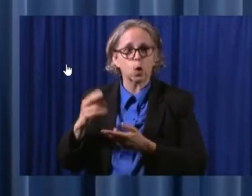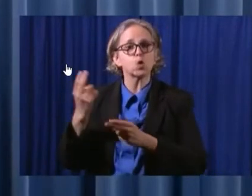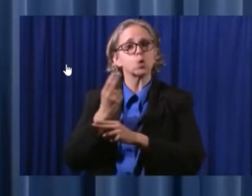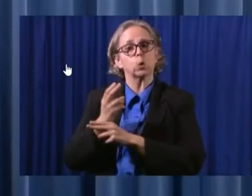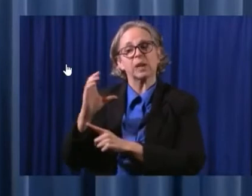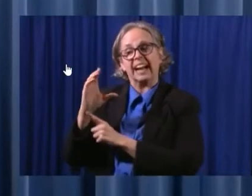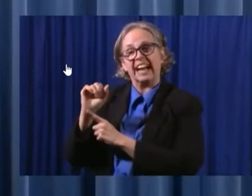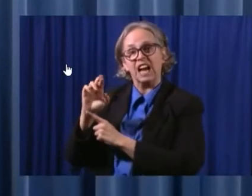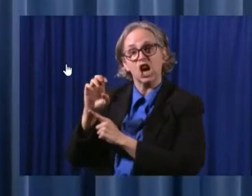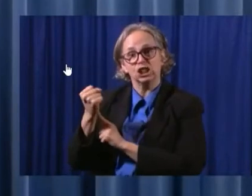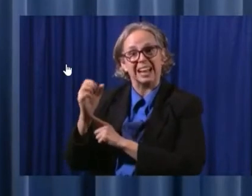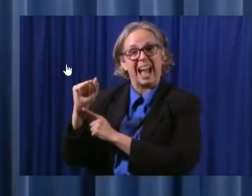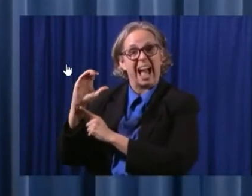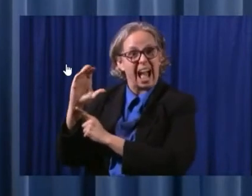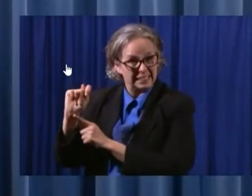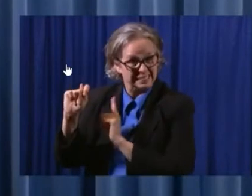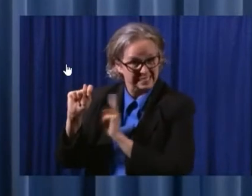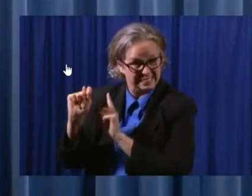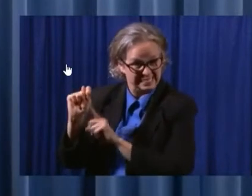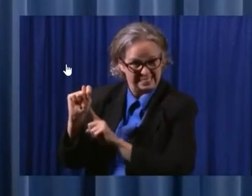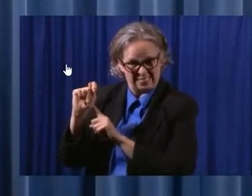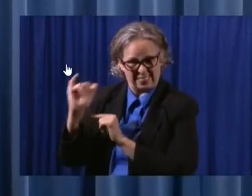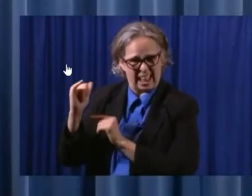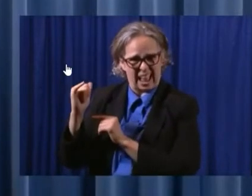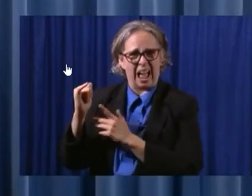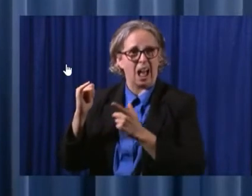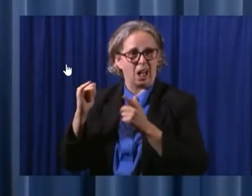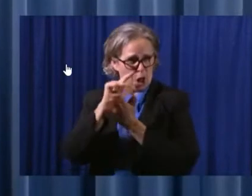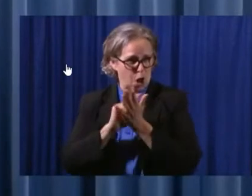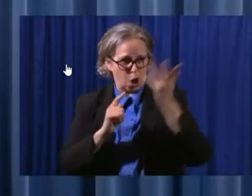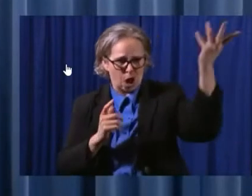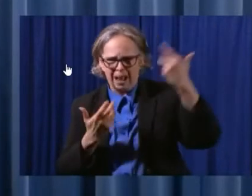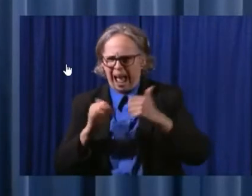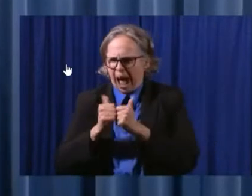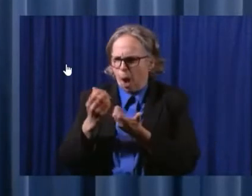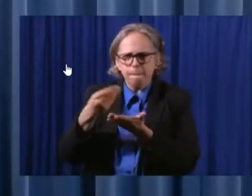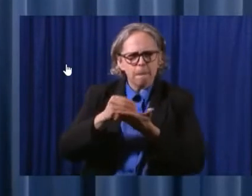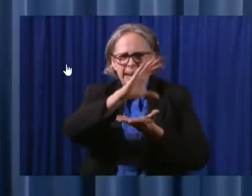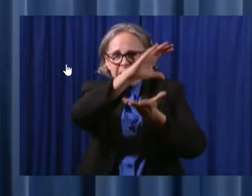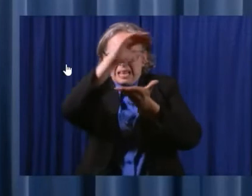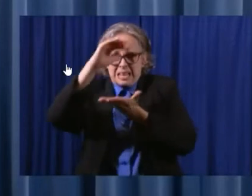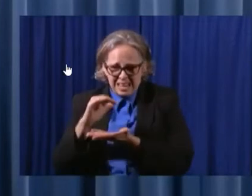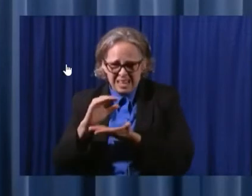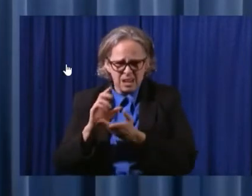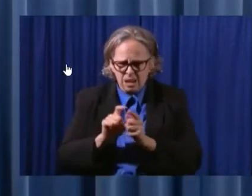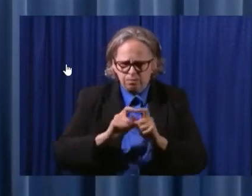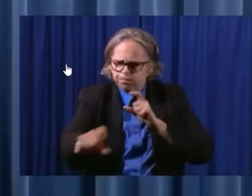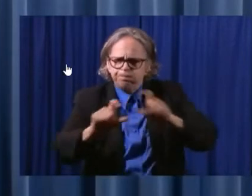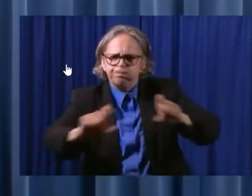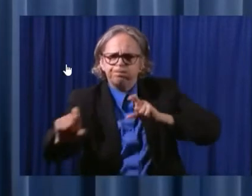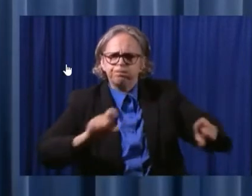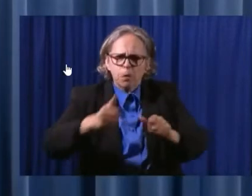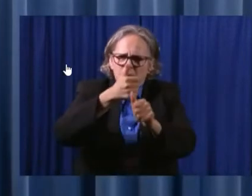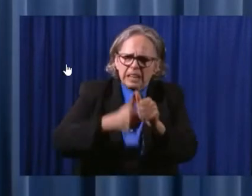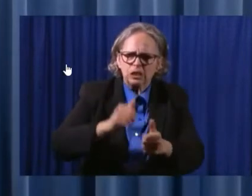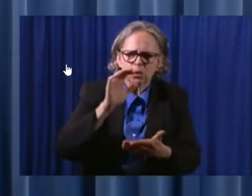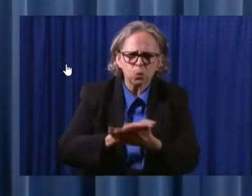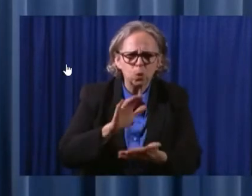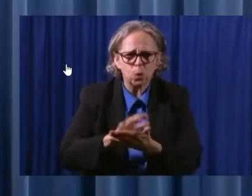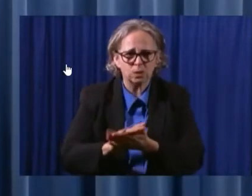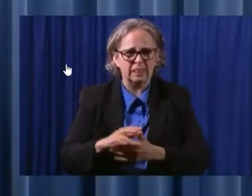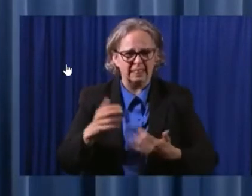something we are in discussion with the members of the General Assembly. I talked to the Speaker this morning and the Senate President, Mr. Householder, Mr. Obhoff,